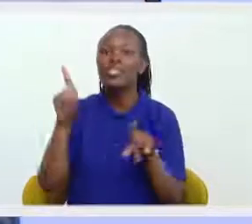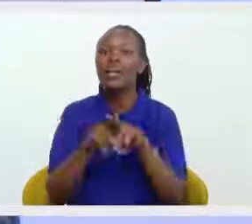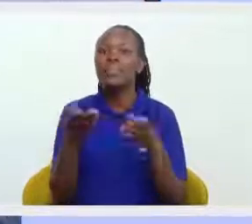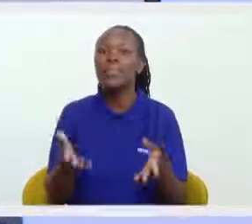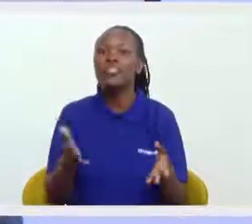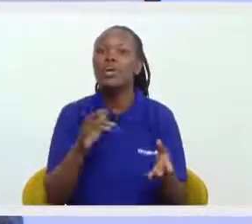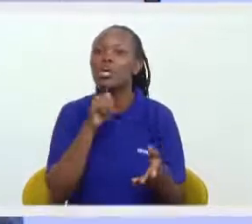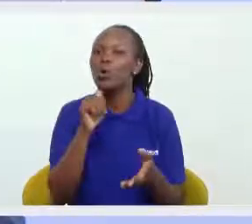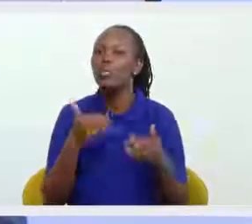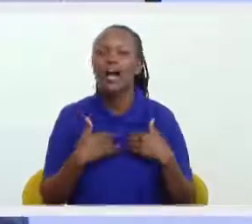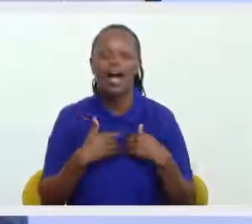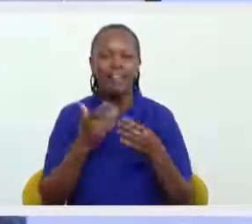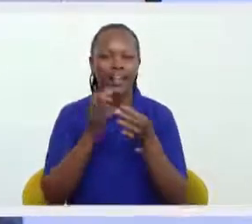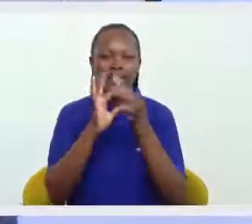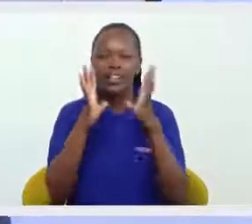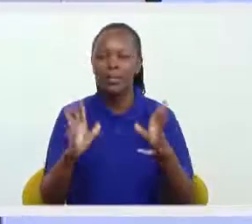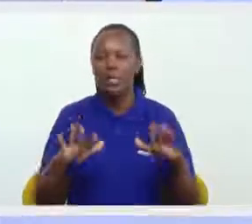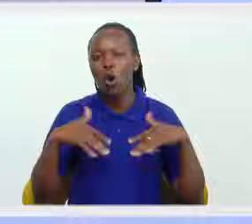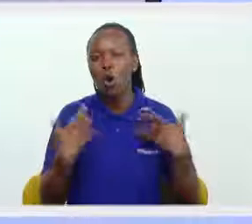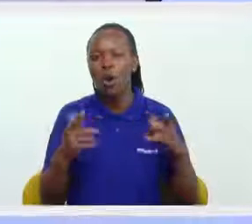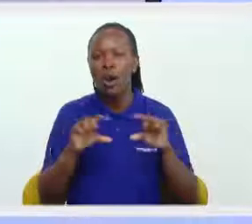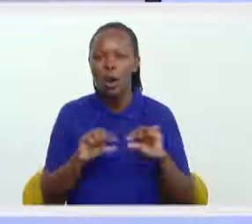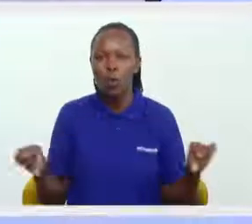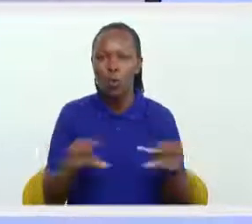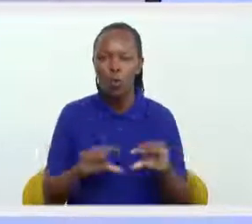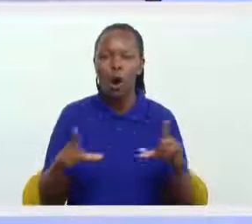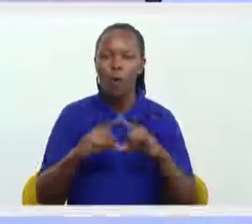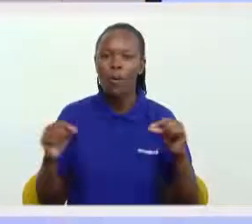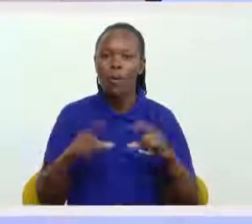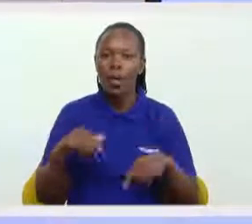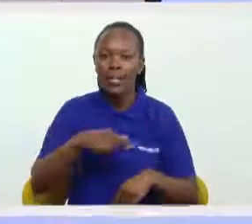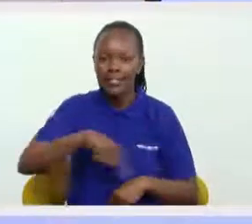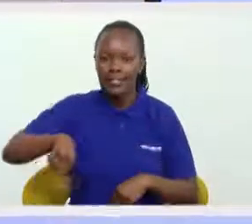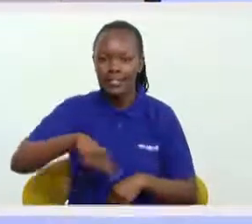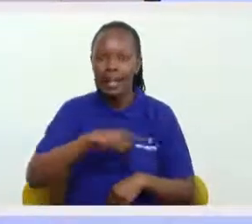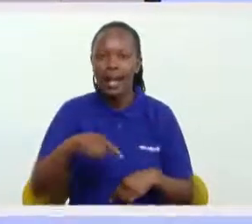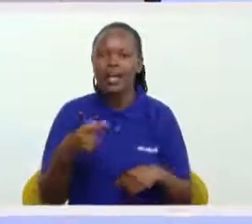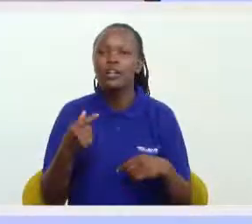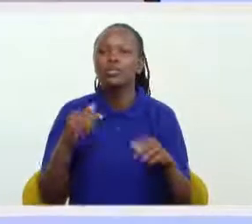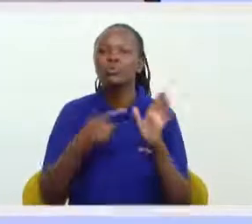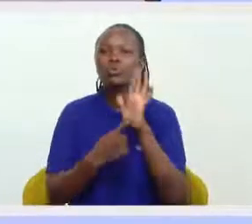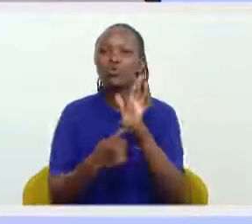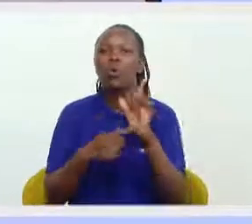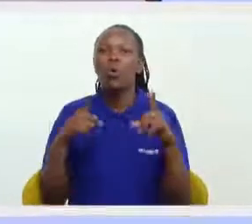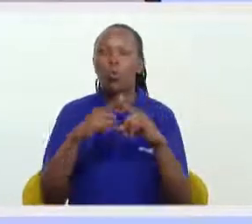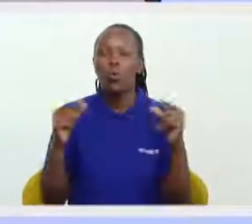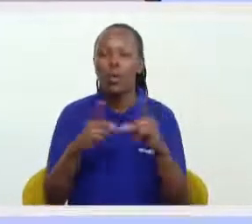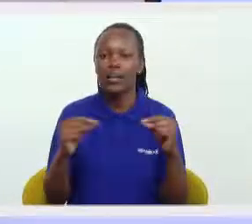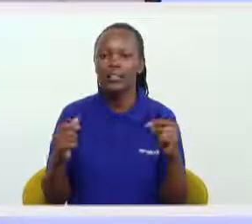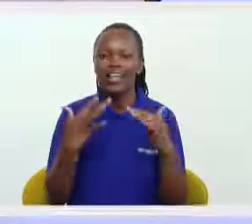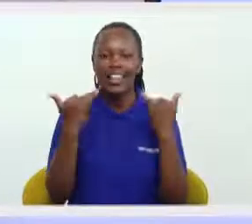have an interpreter or a caption provider available to provide real-time captions.